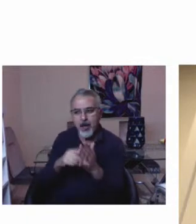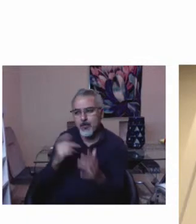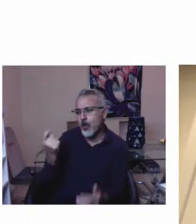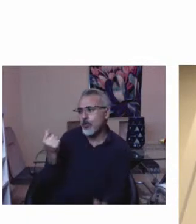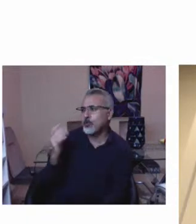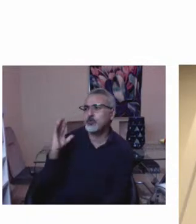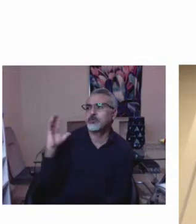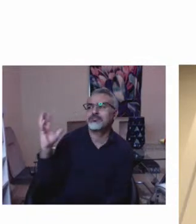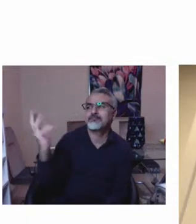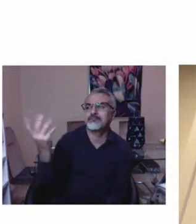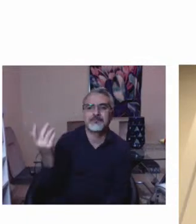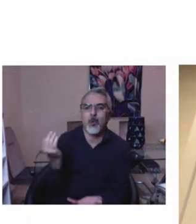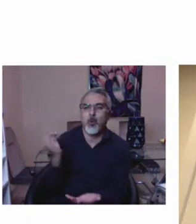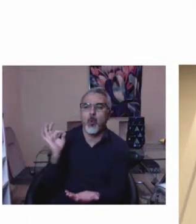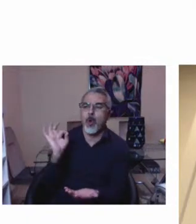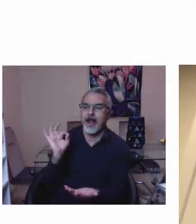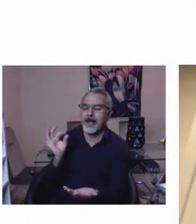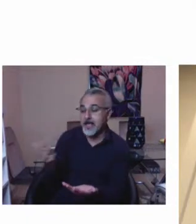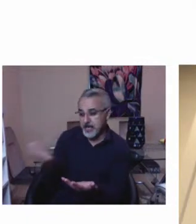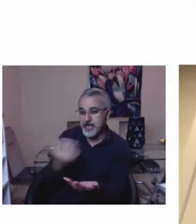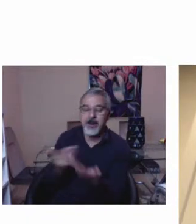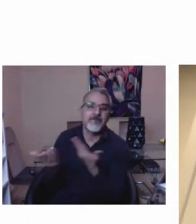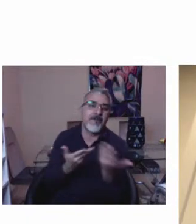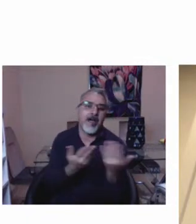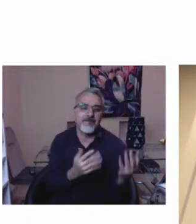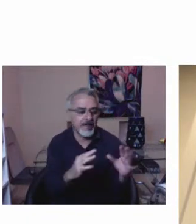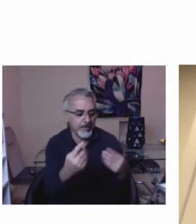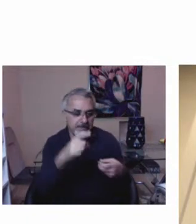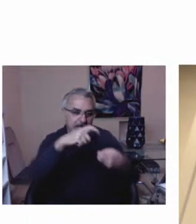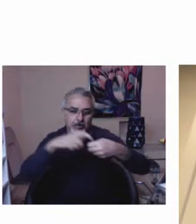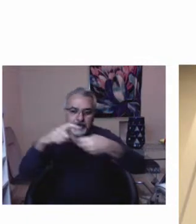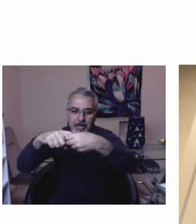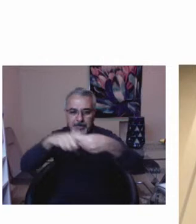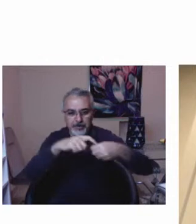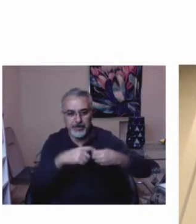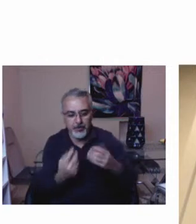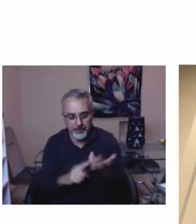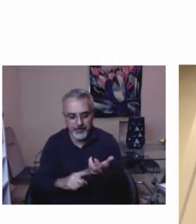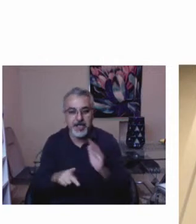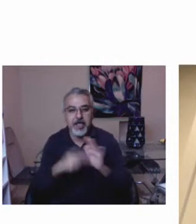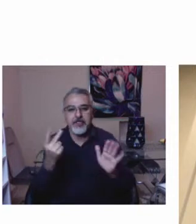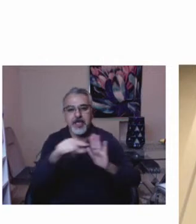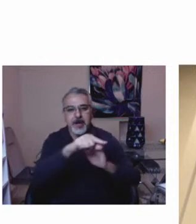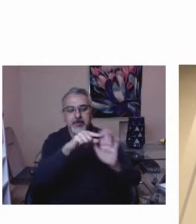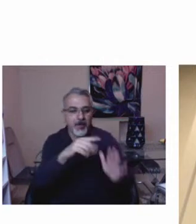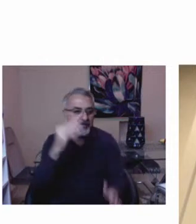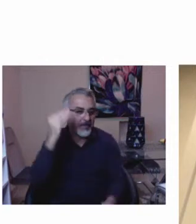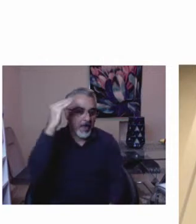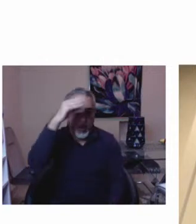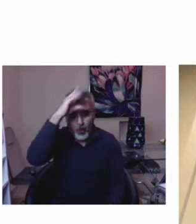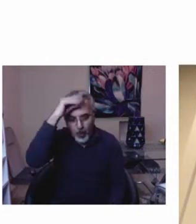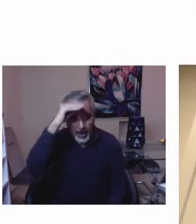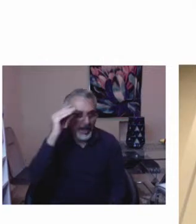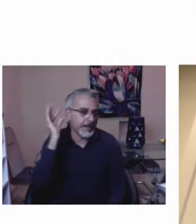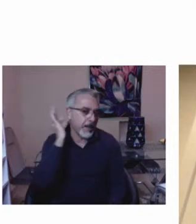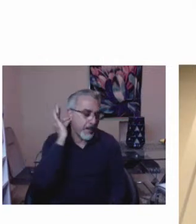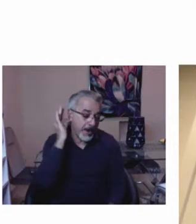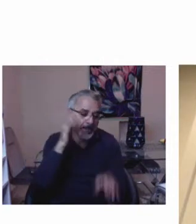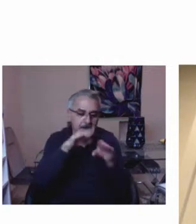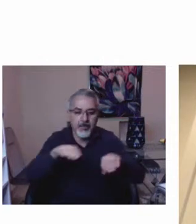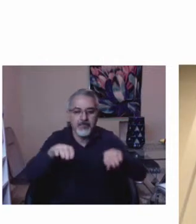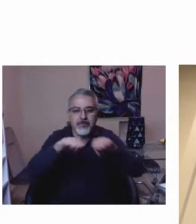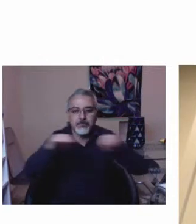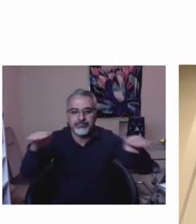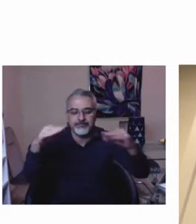rights. When we're talking specifically about YPS funding tracking, we should really think about a dual